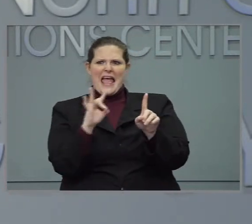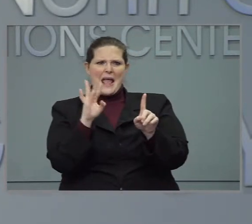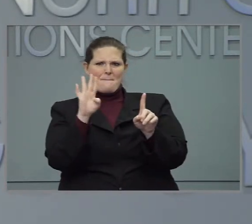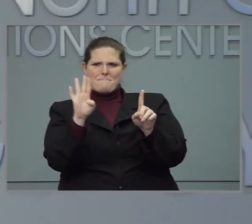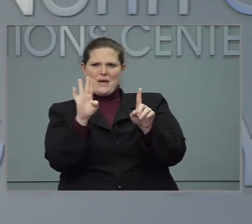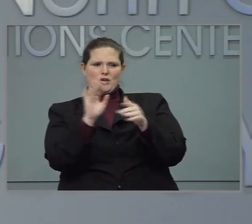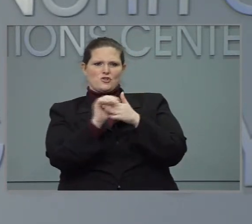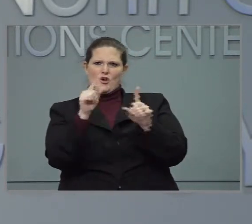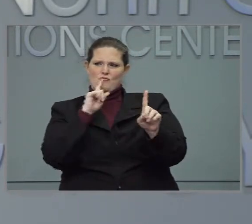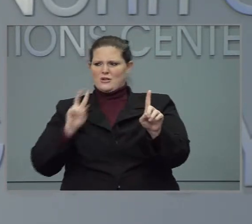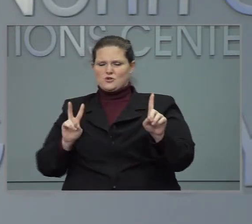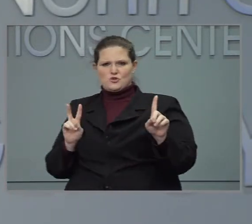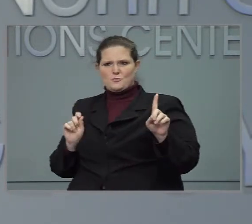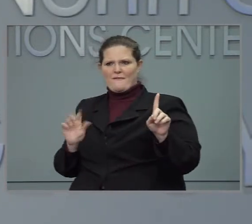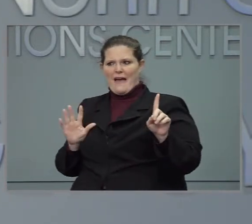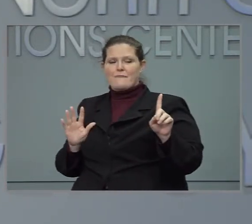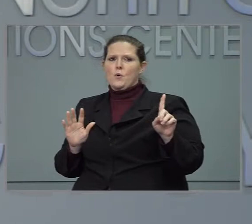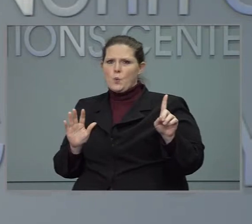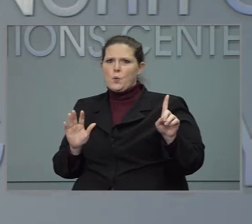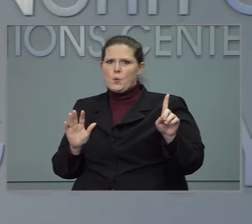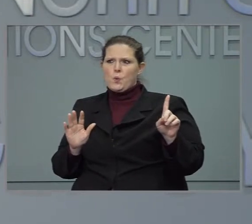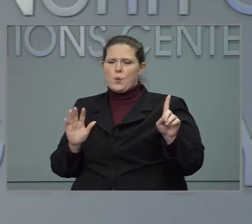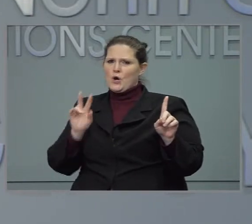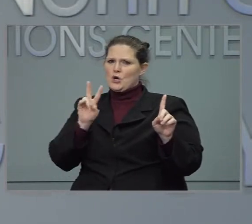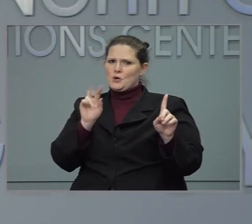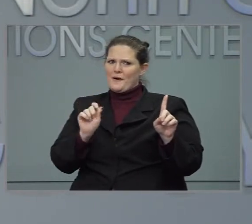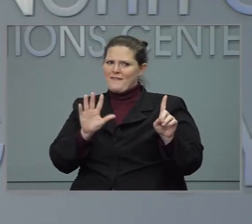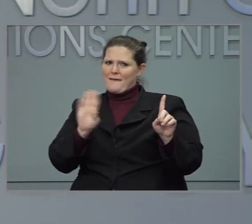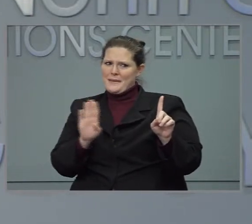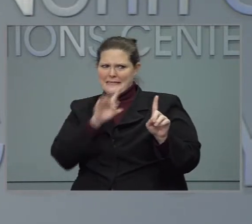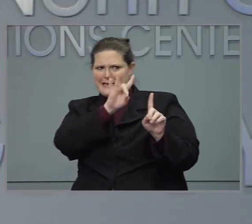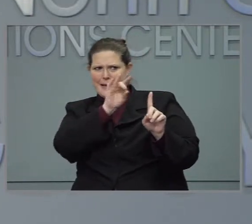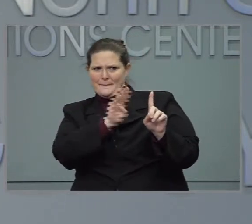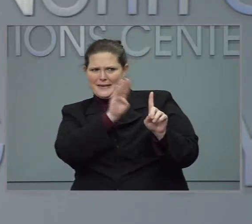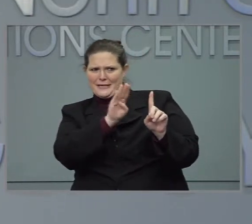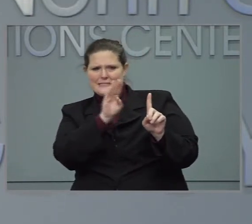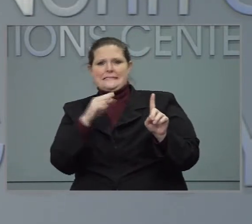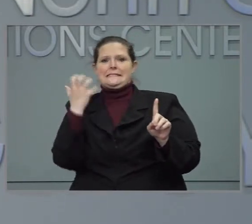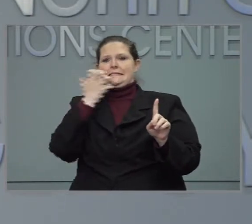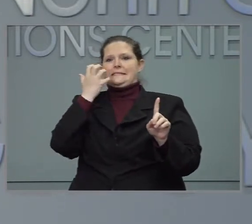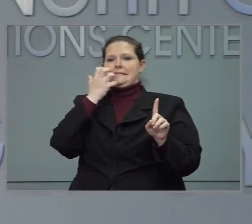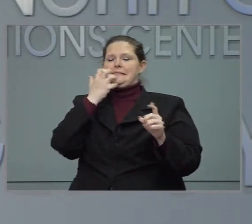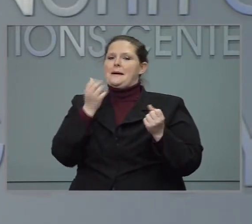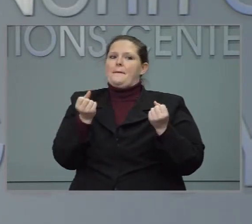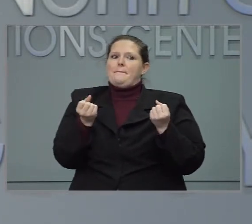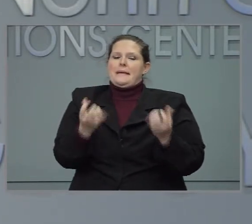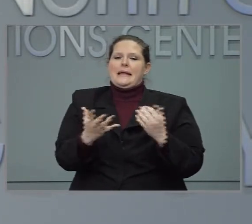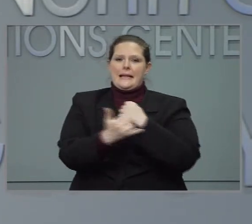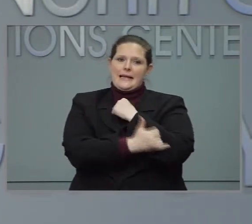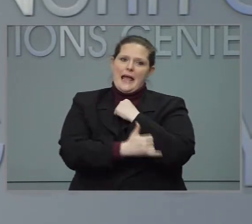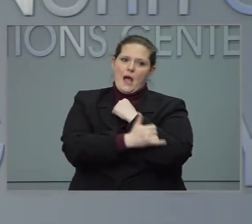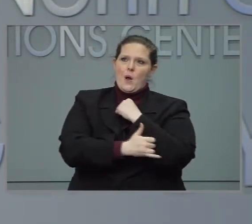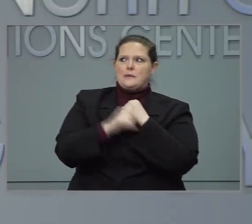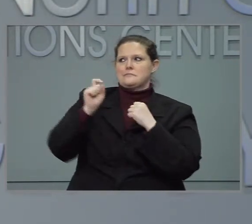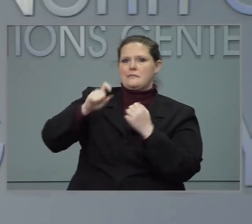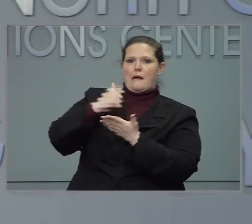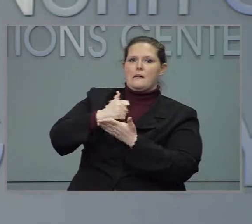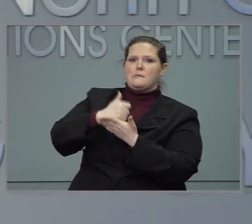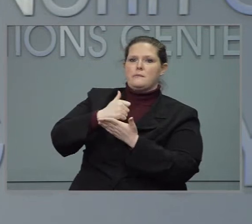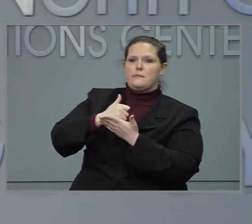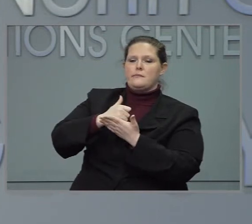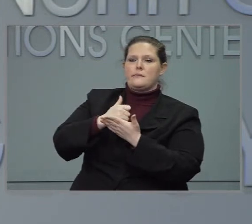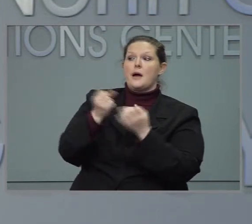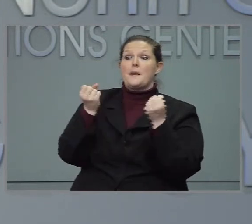problem, and a lot of counties that just cannot afford to do it, particularly the rural counties. And many of the legislative leadership represent